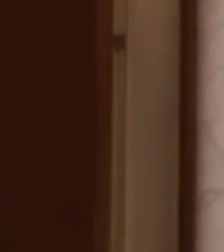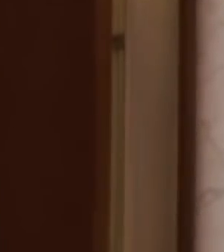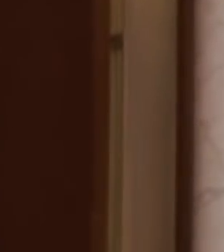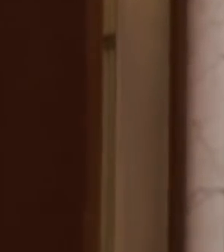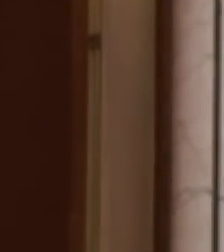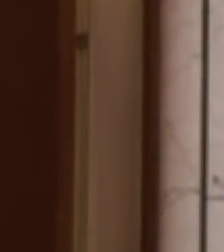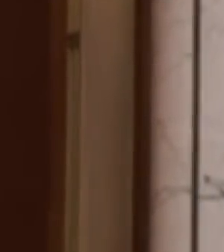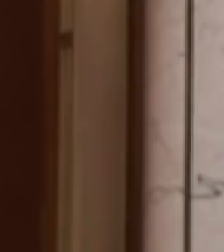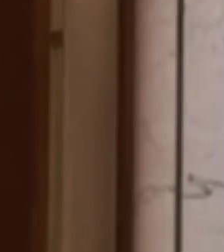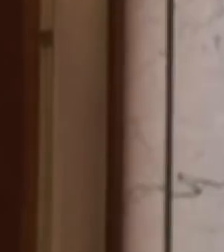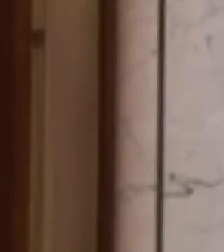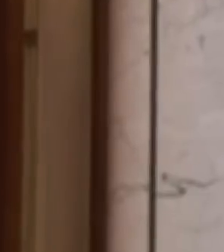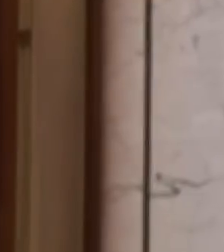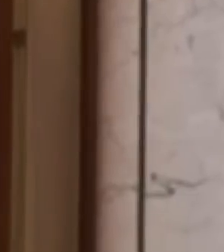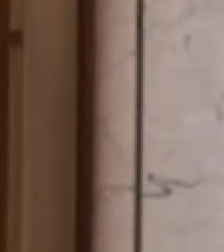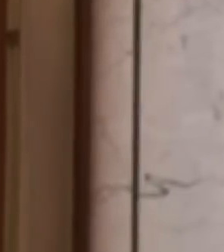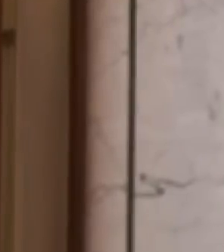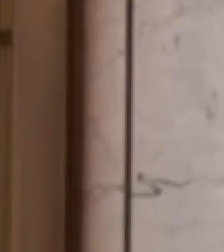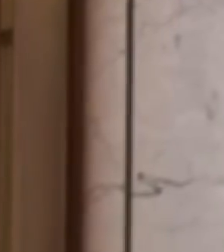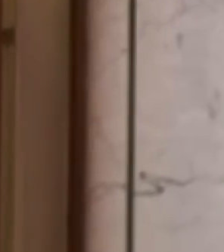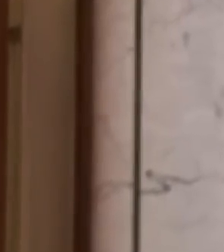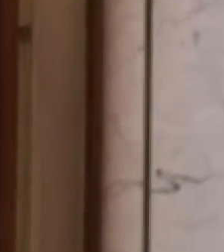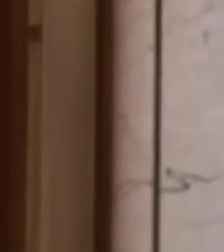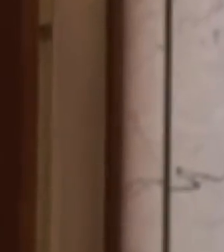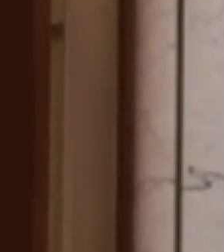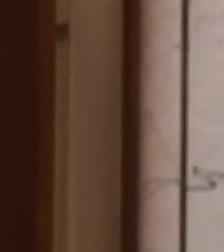This calls for unprecedented action.